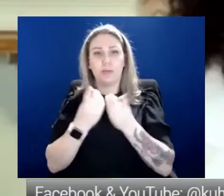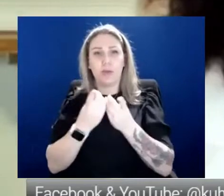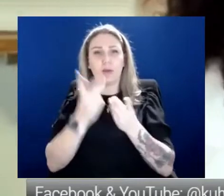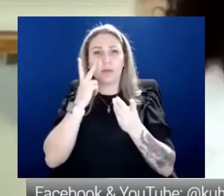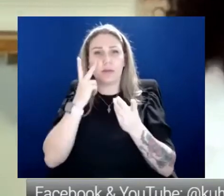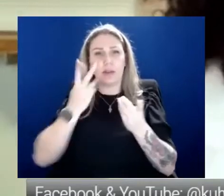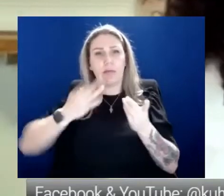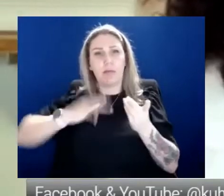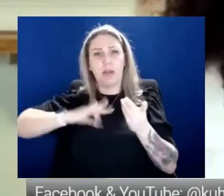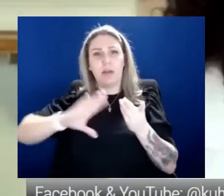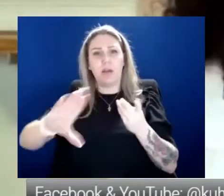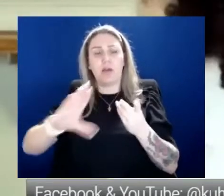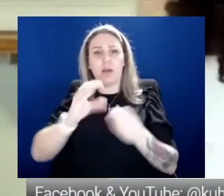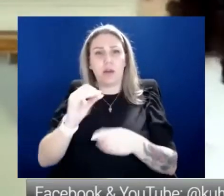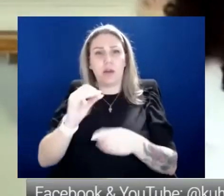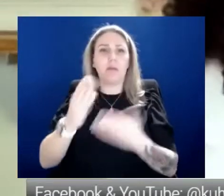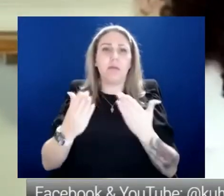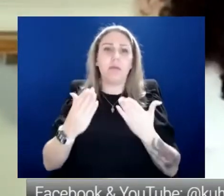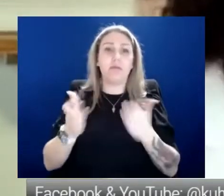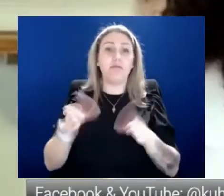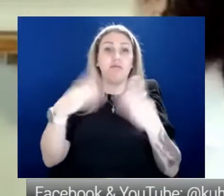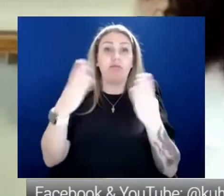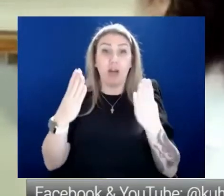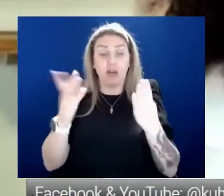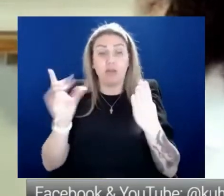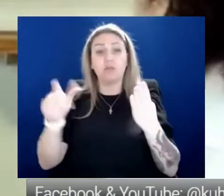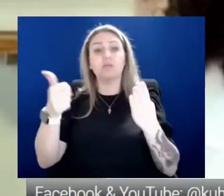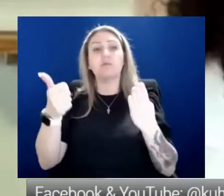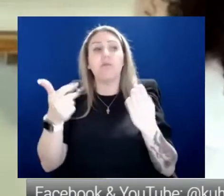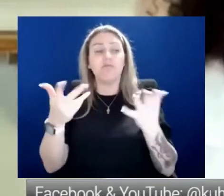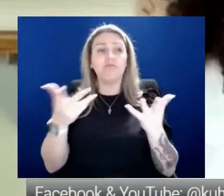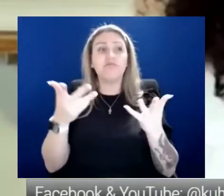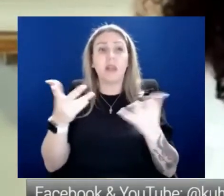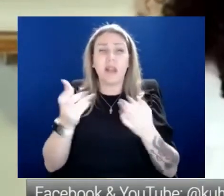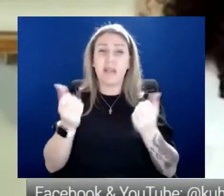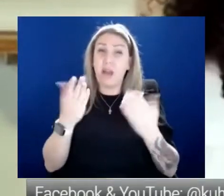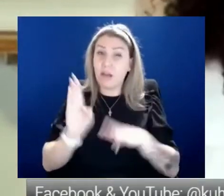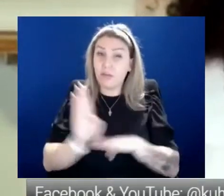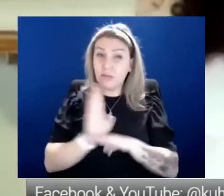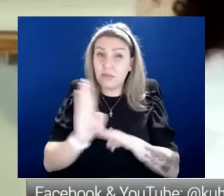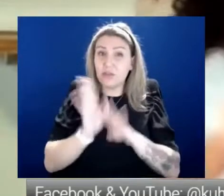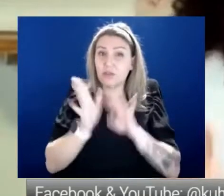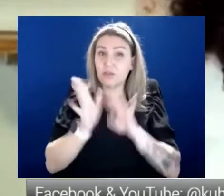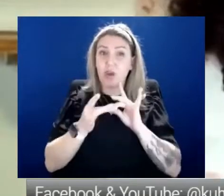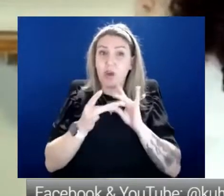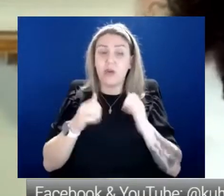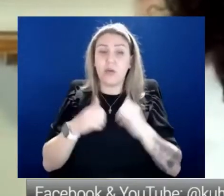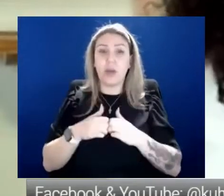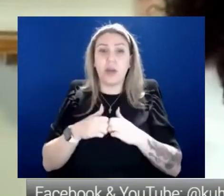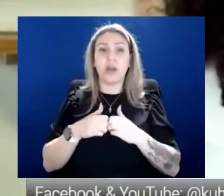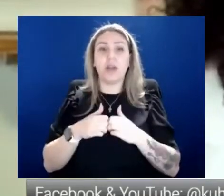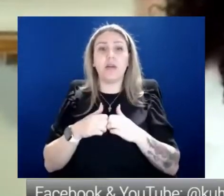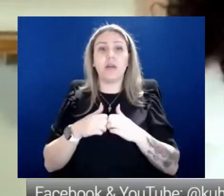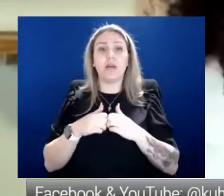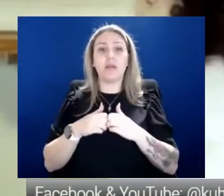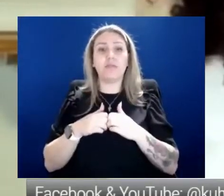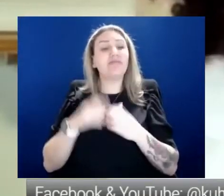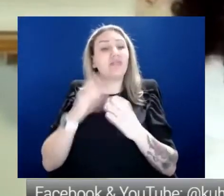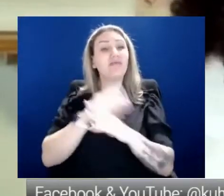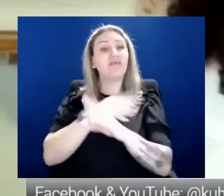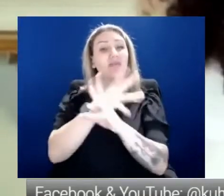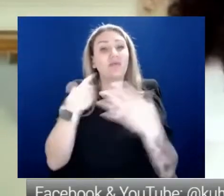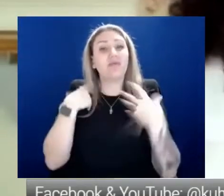your company might provide. There are a lot of companies that partner with virtual healthcare clinics that